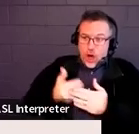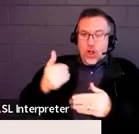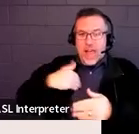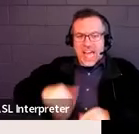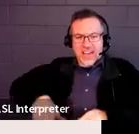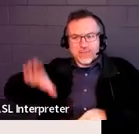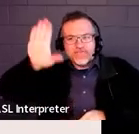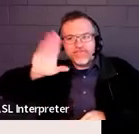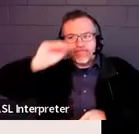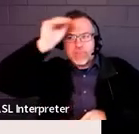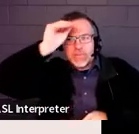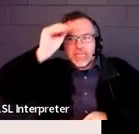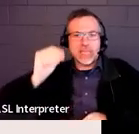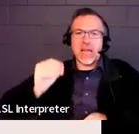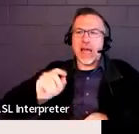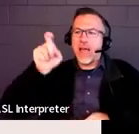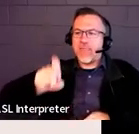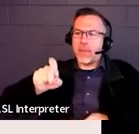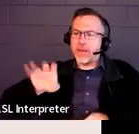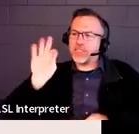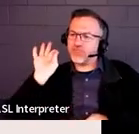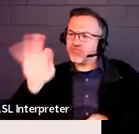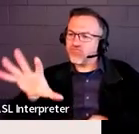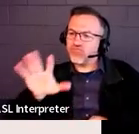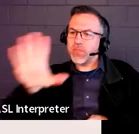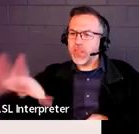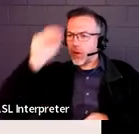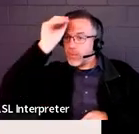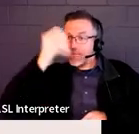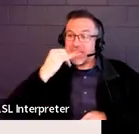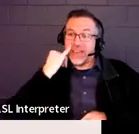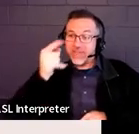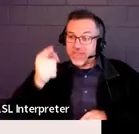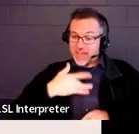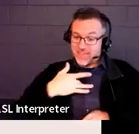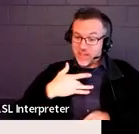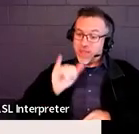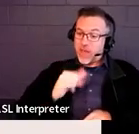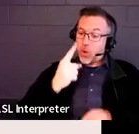an additional year. Now, what I do know, there is,